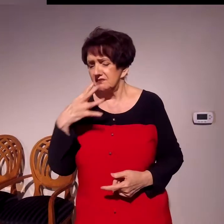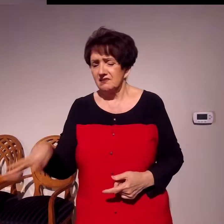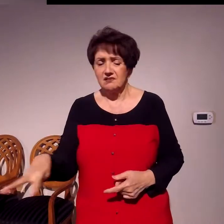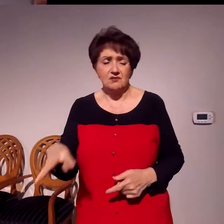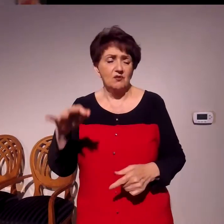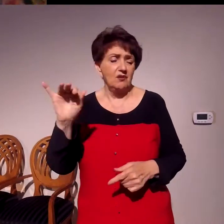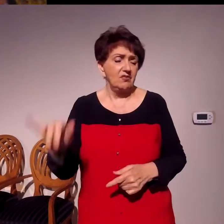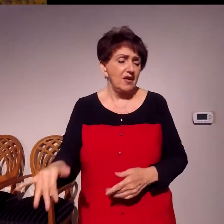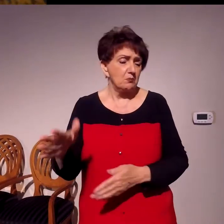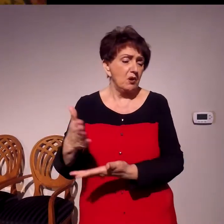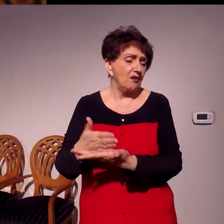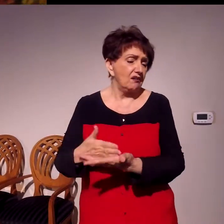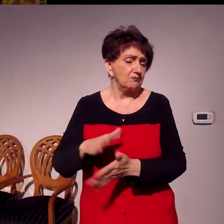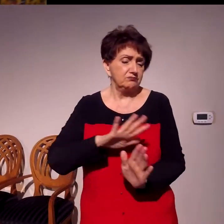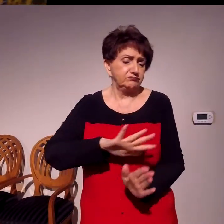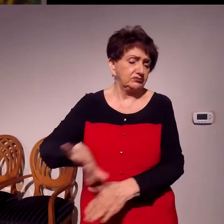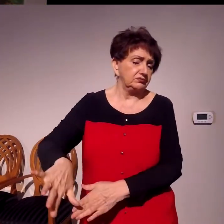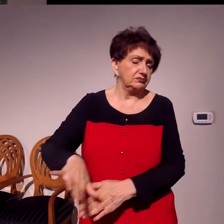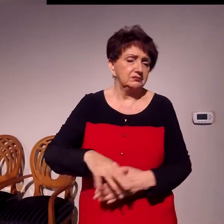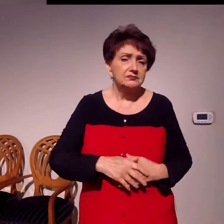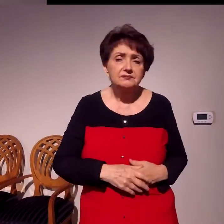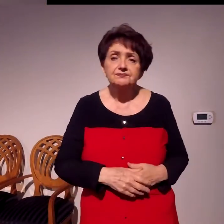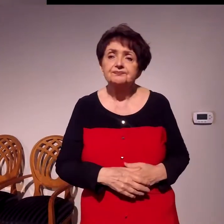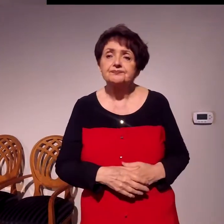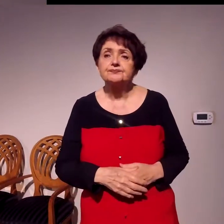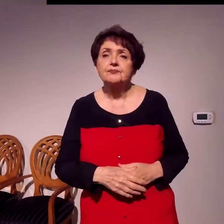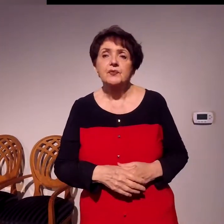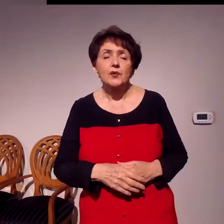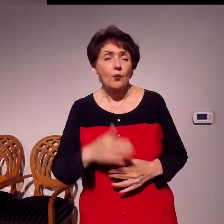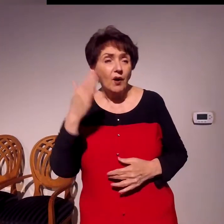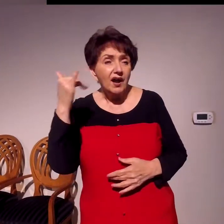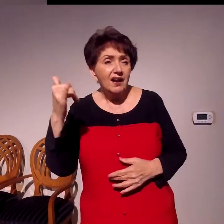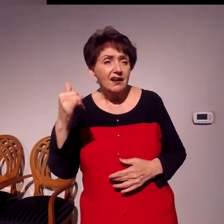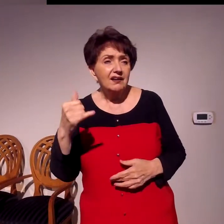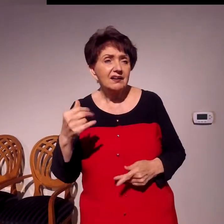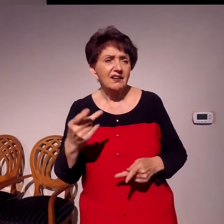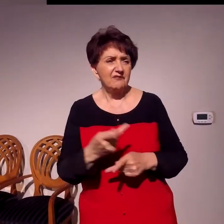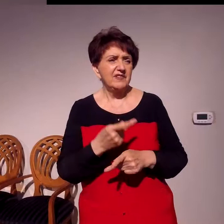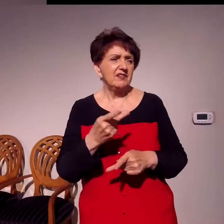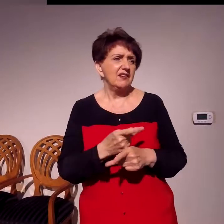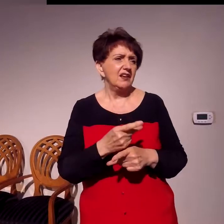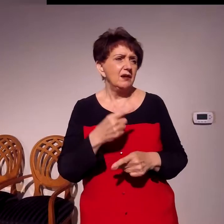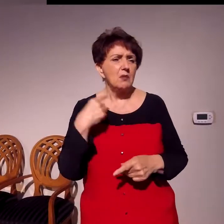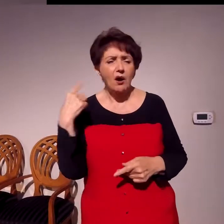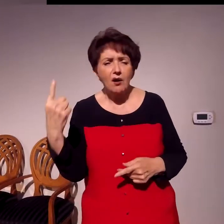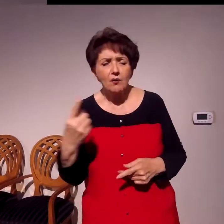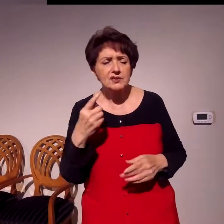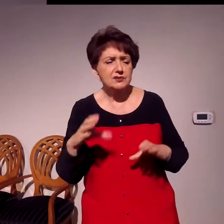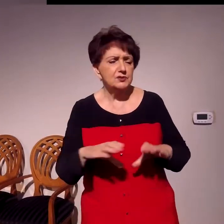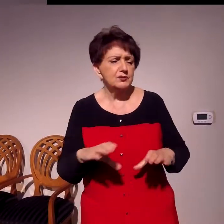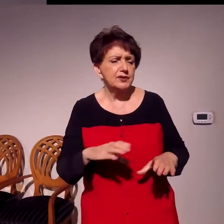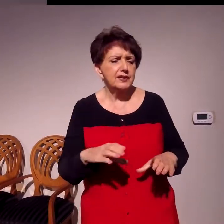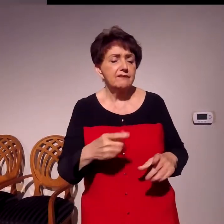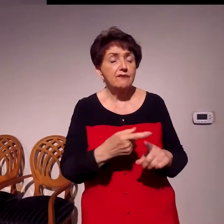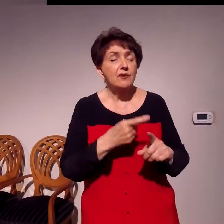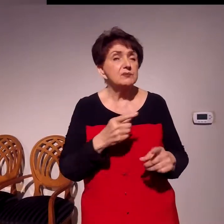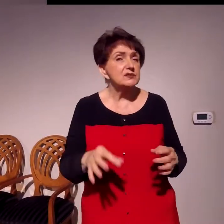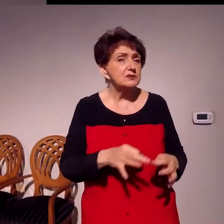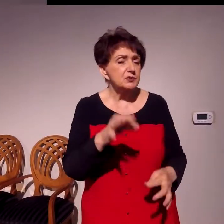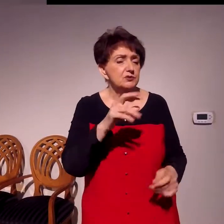I have neglected that part of my well-being because I figure I'm always doing it from the spiritual point of